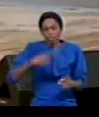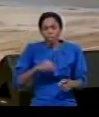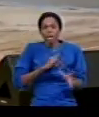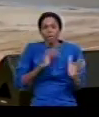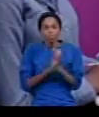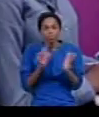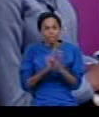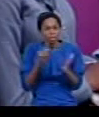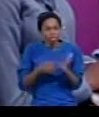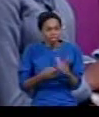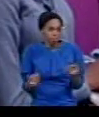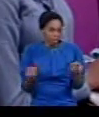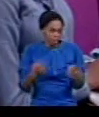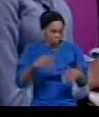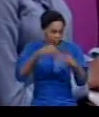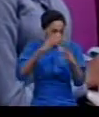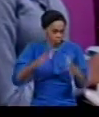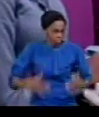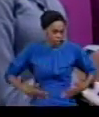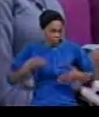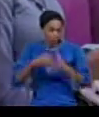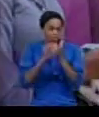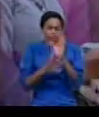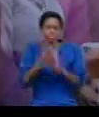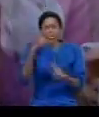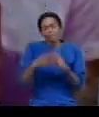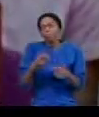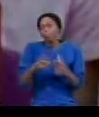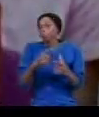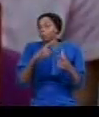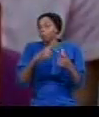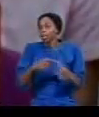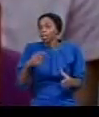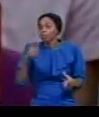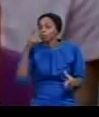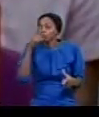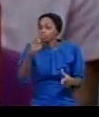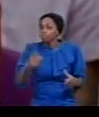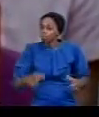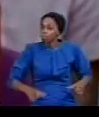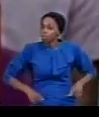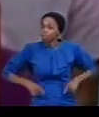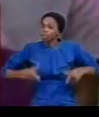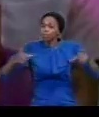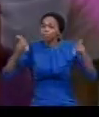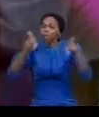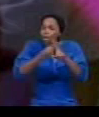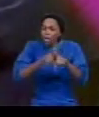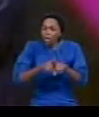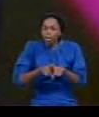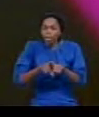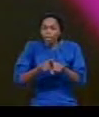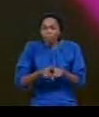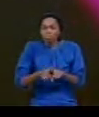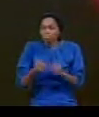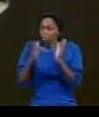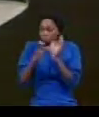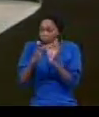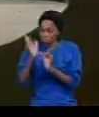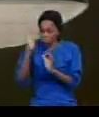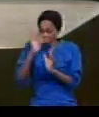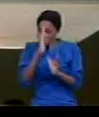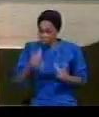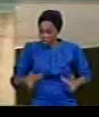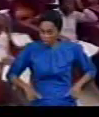life in Jesus' name. And then you live like he would have been living if he were here right now.